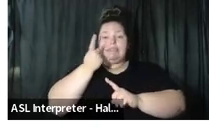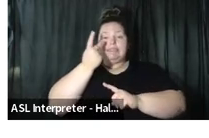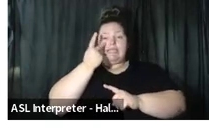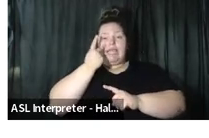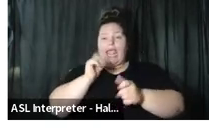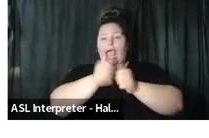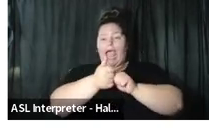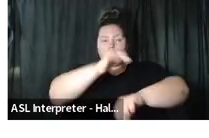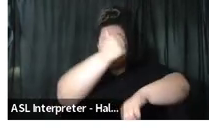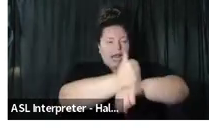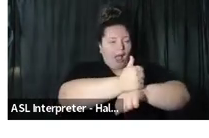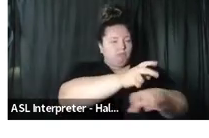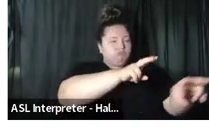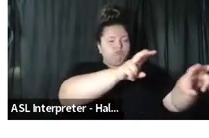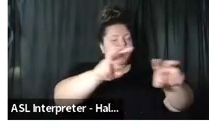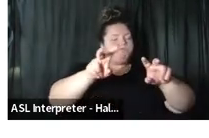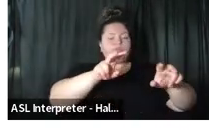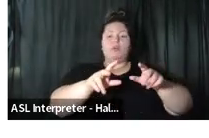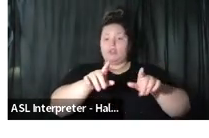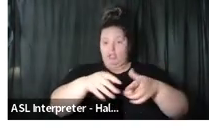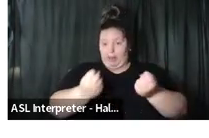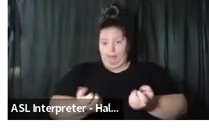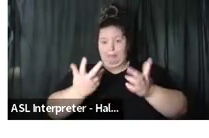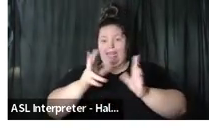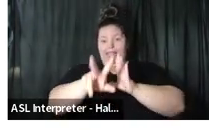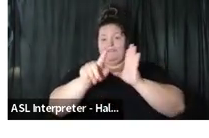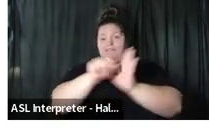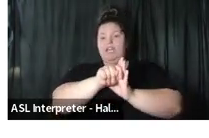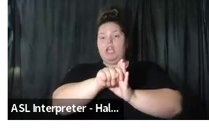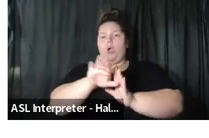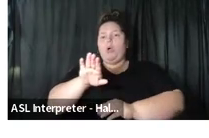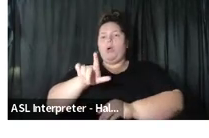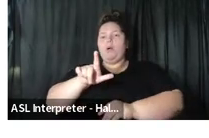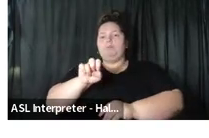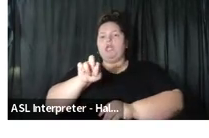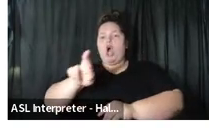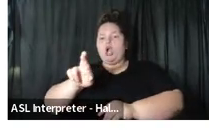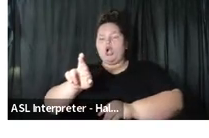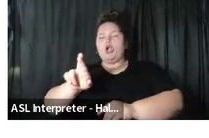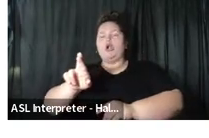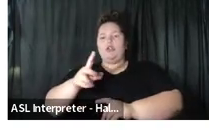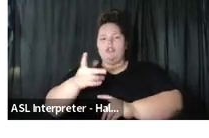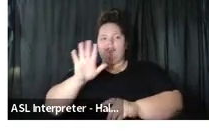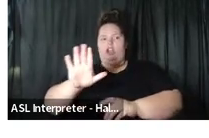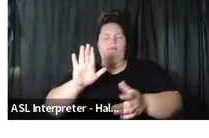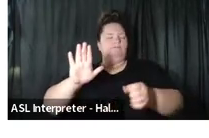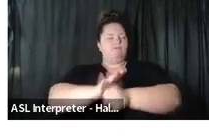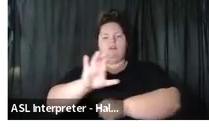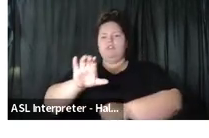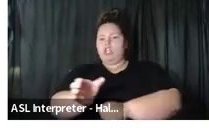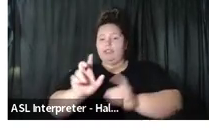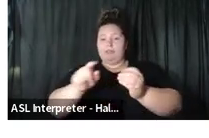video bloggers that are going through and their whole channel is just about traveling to different places. And even some people